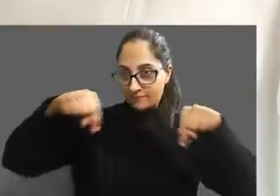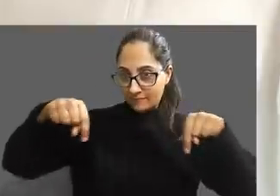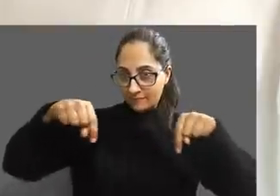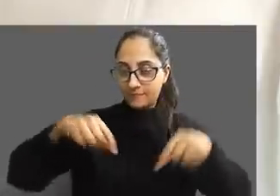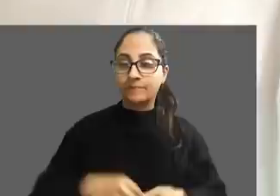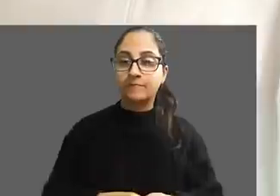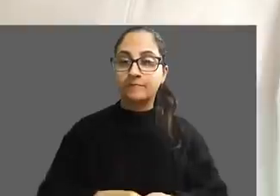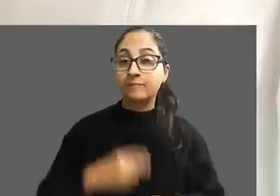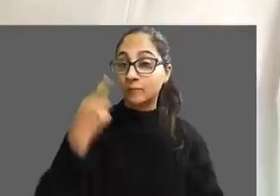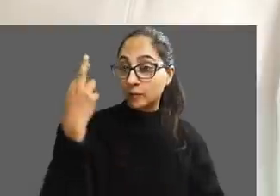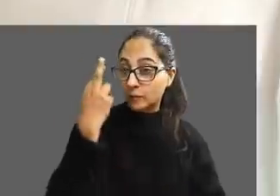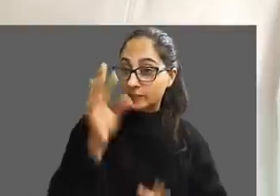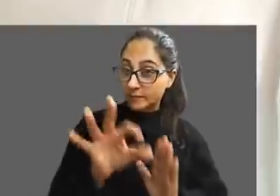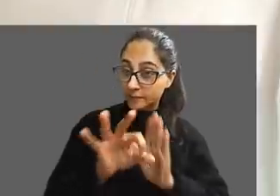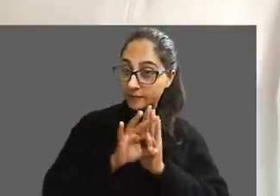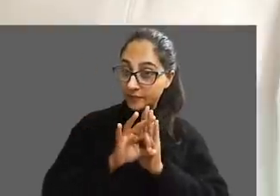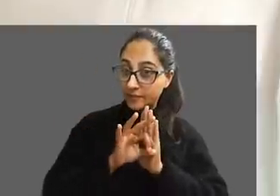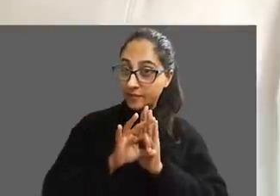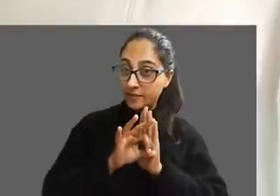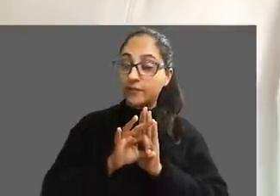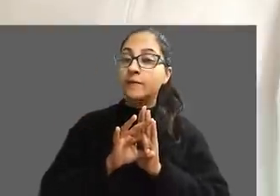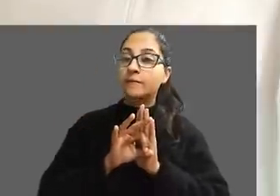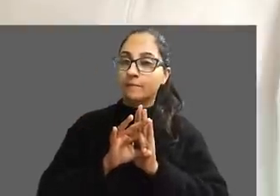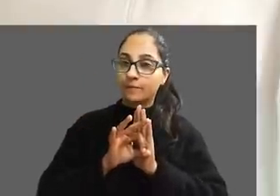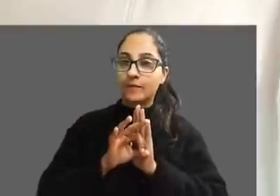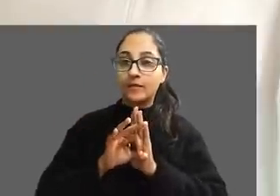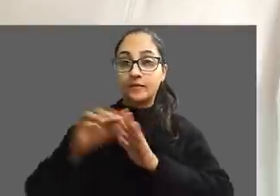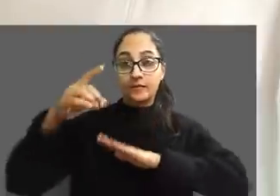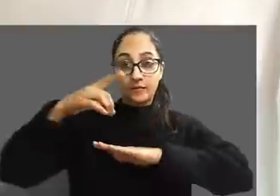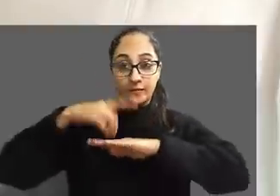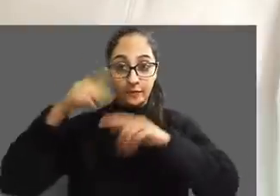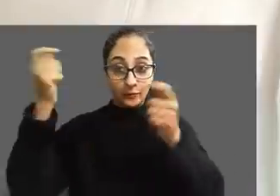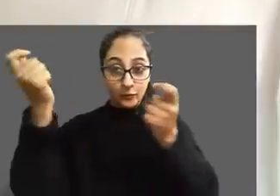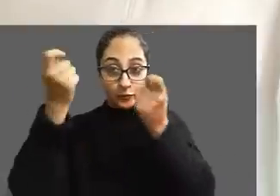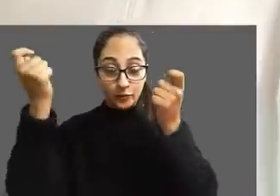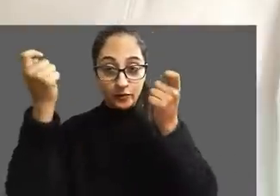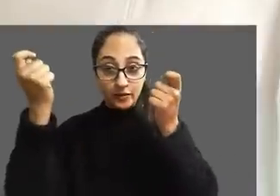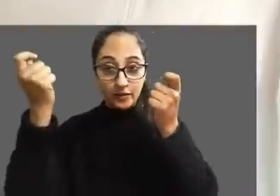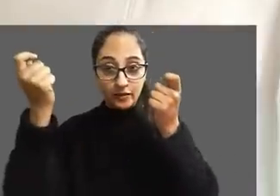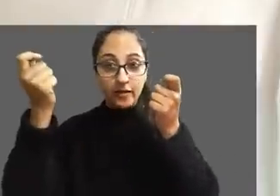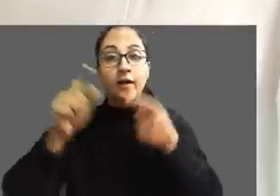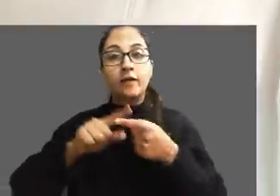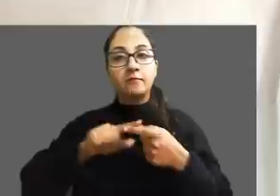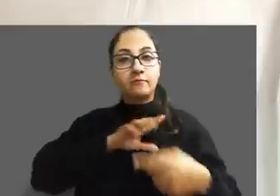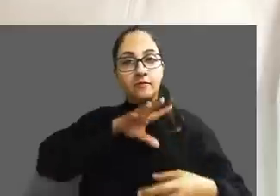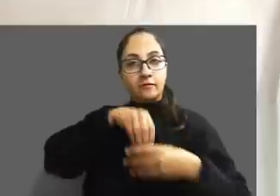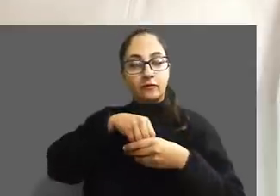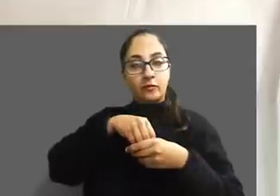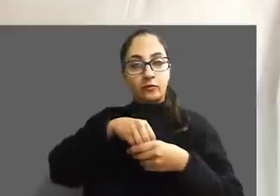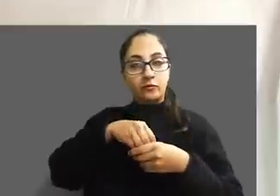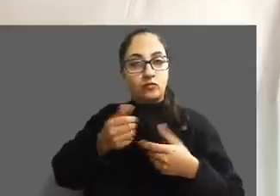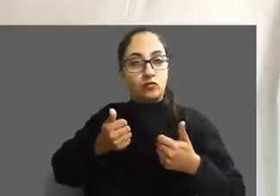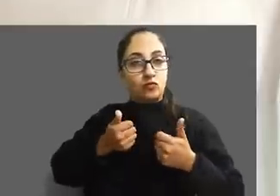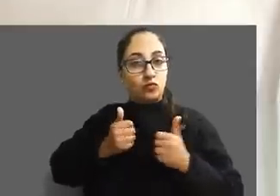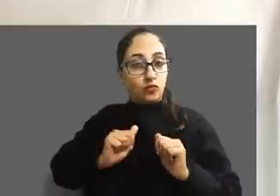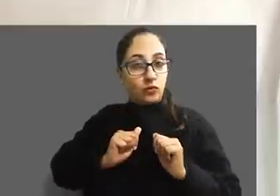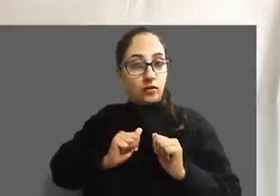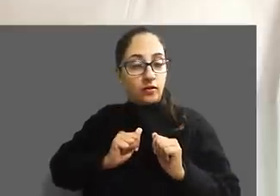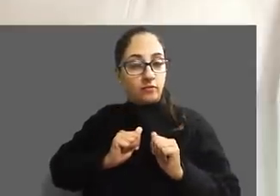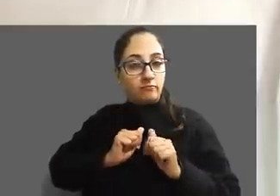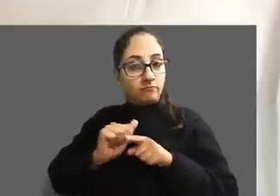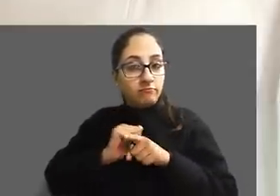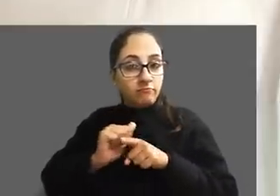Juyam. The reason behind this is that during Diamond Jubilee, this was the group that I was placed in for Hizr